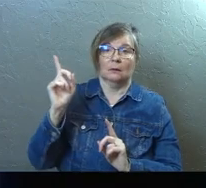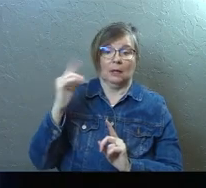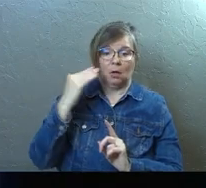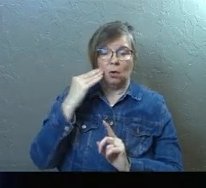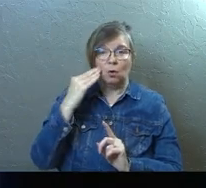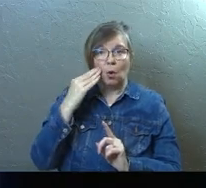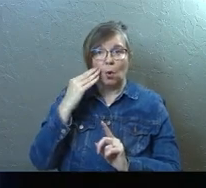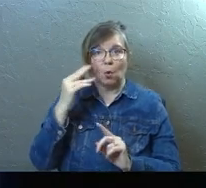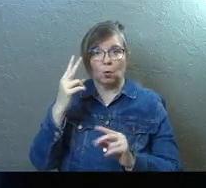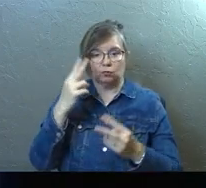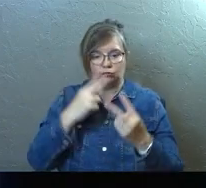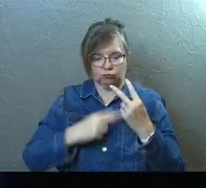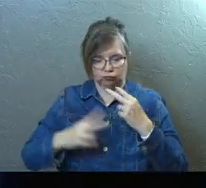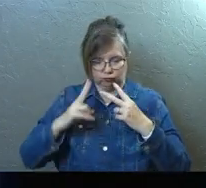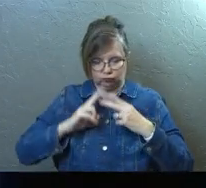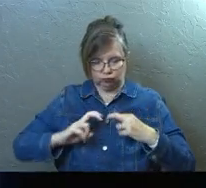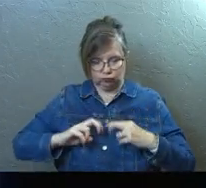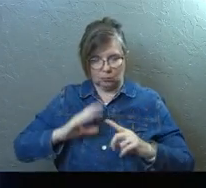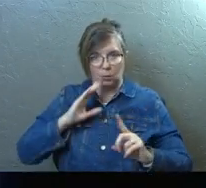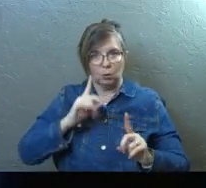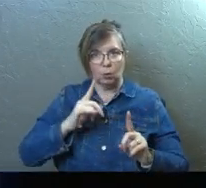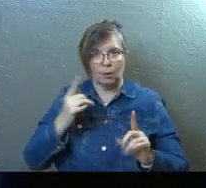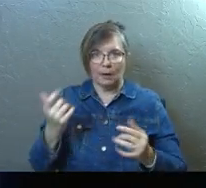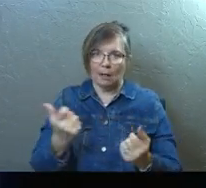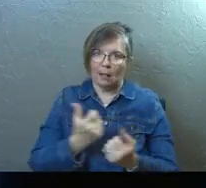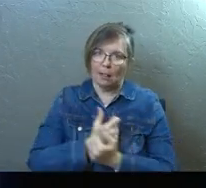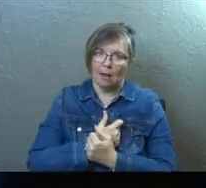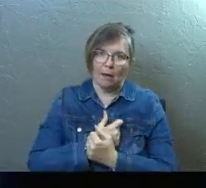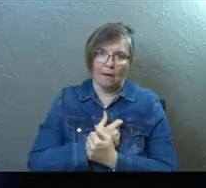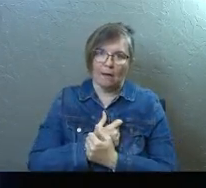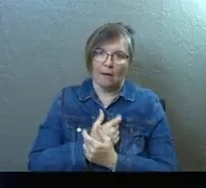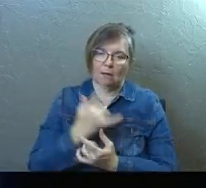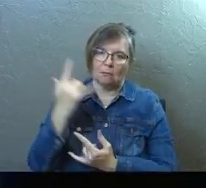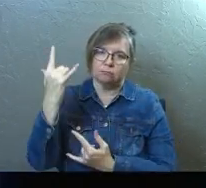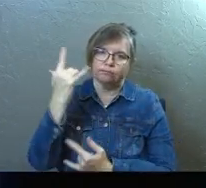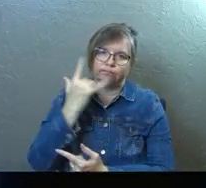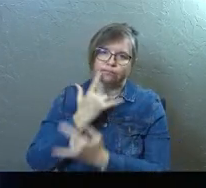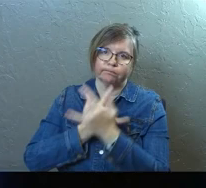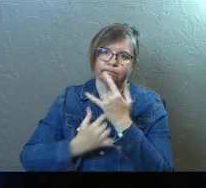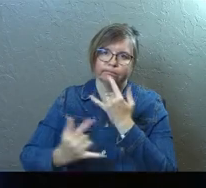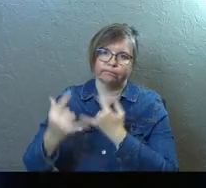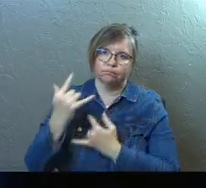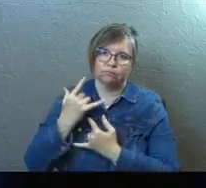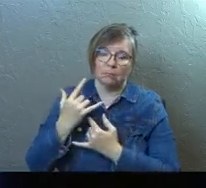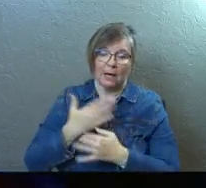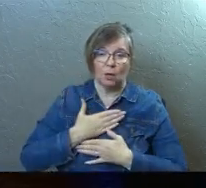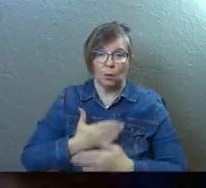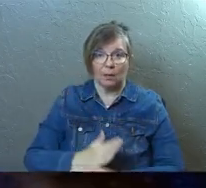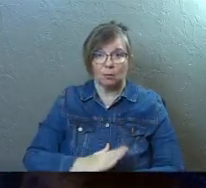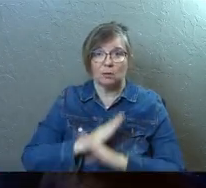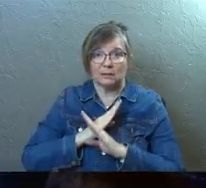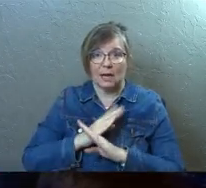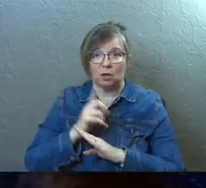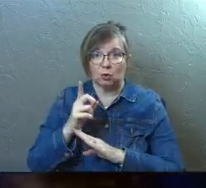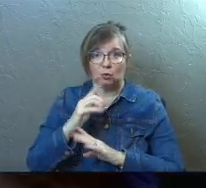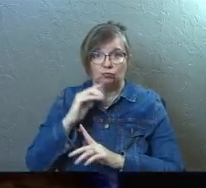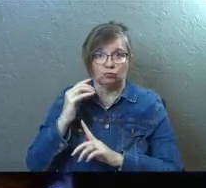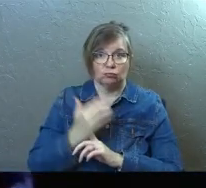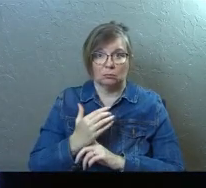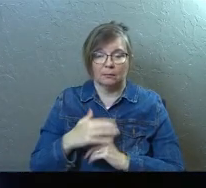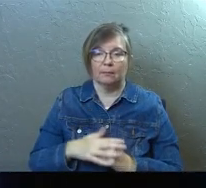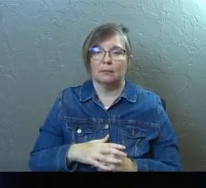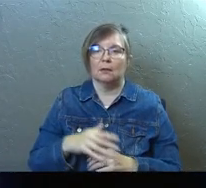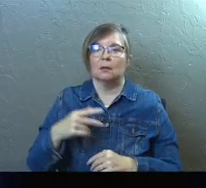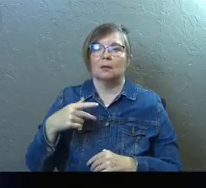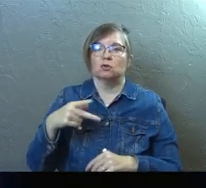He knows you. He loves you, and he is willing to protect you. So Psalm 23, verse 1. The